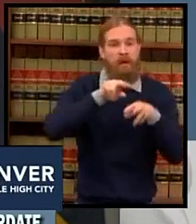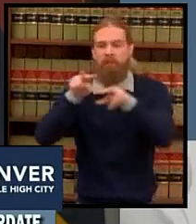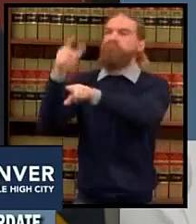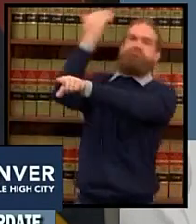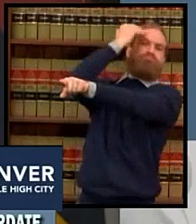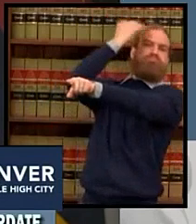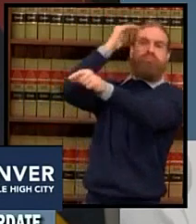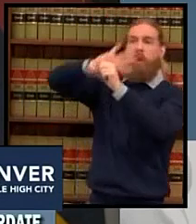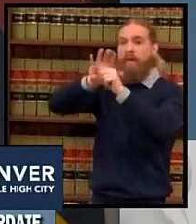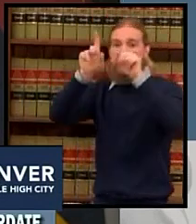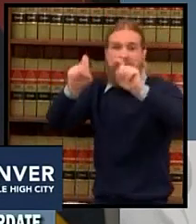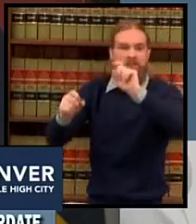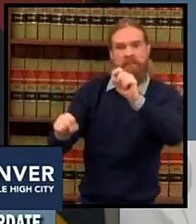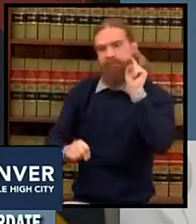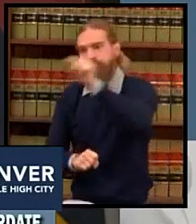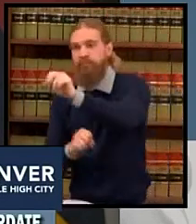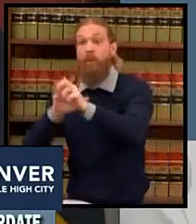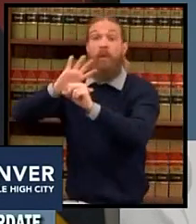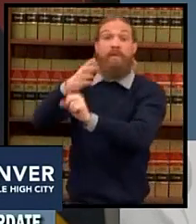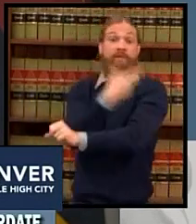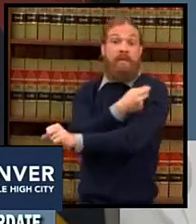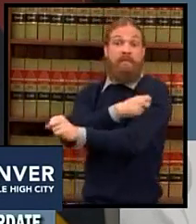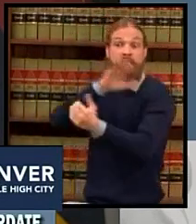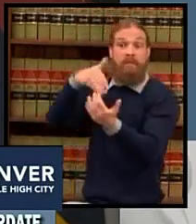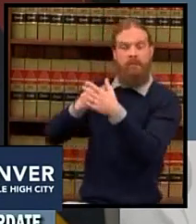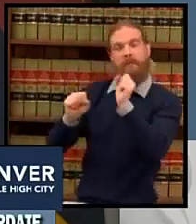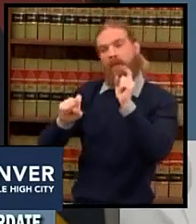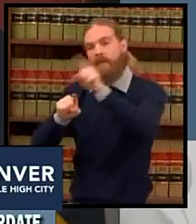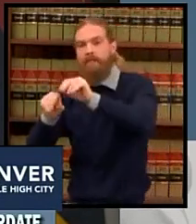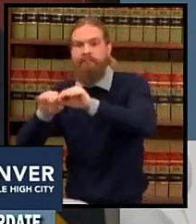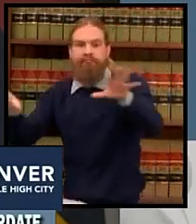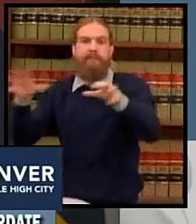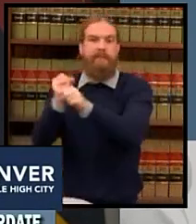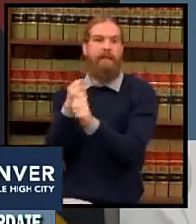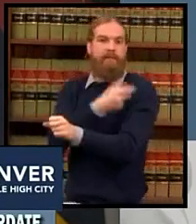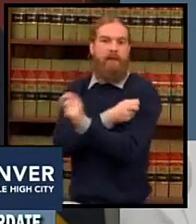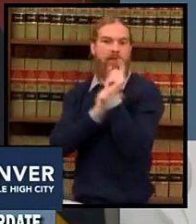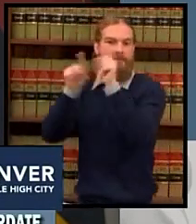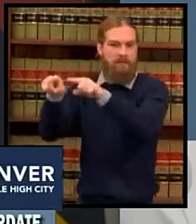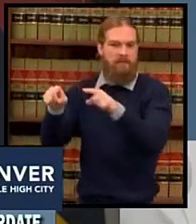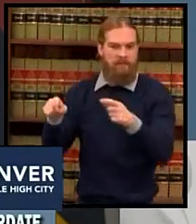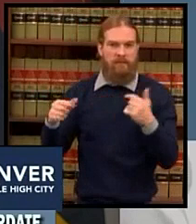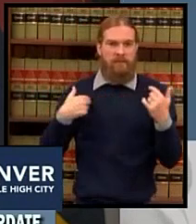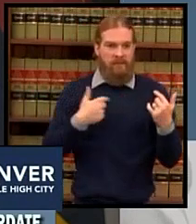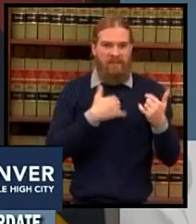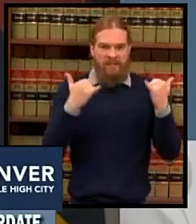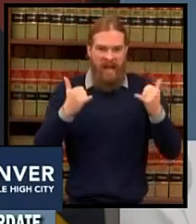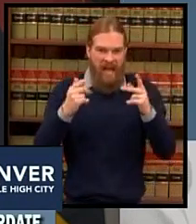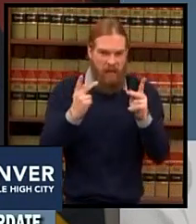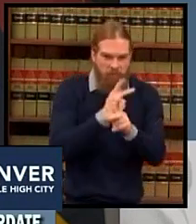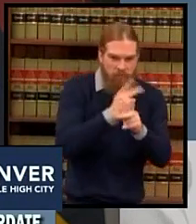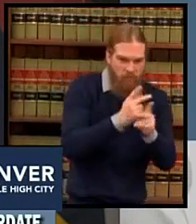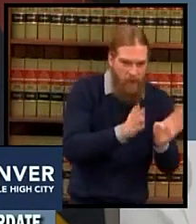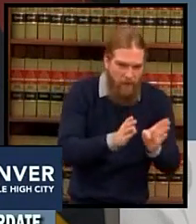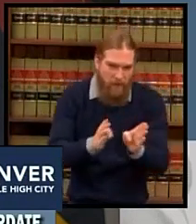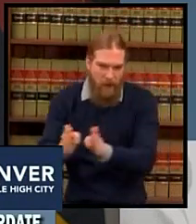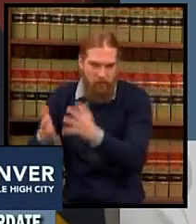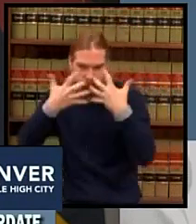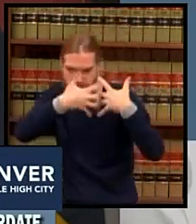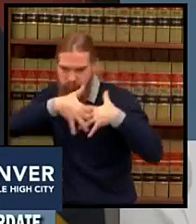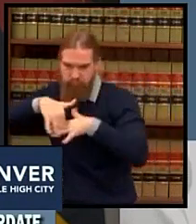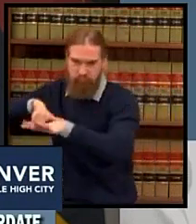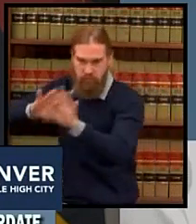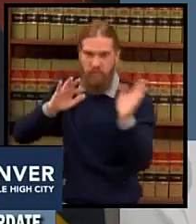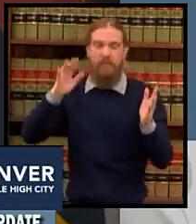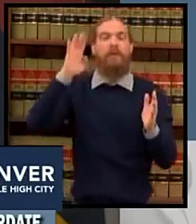the tools needed to register as easily as others. Those are all the details that are being worked through, and we'll be pushing out information the closer